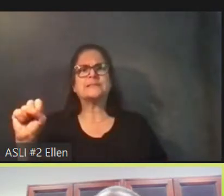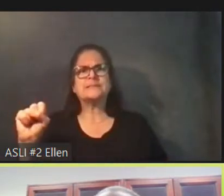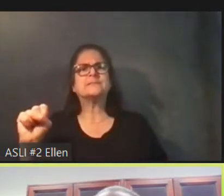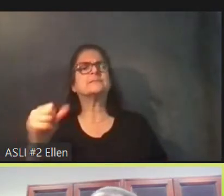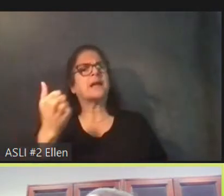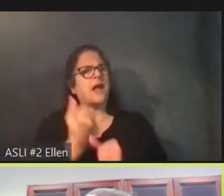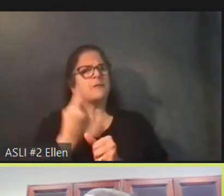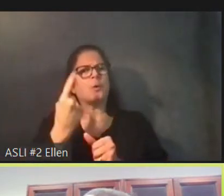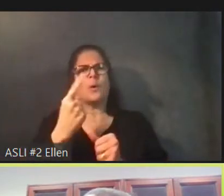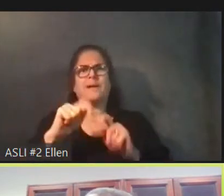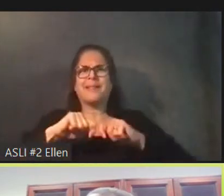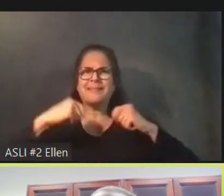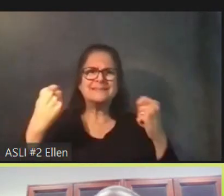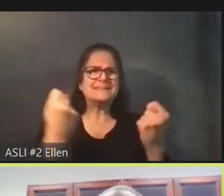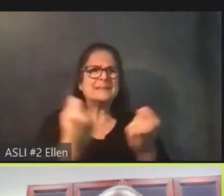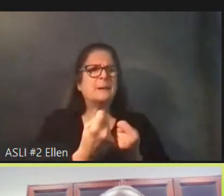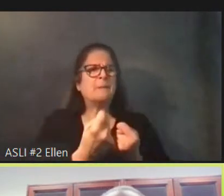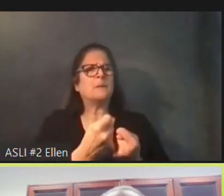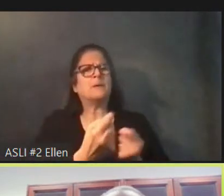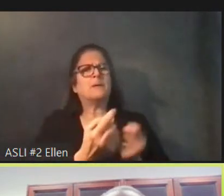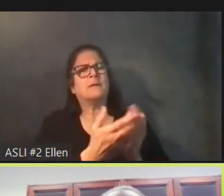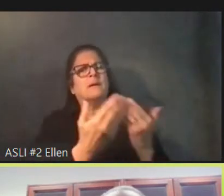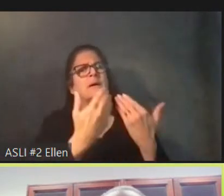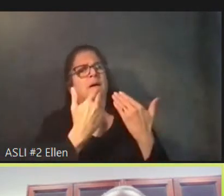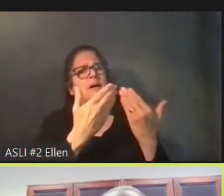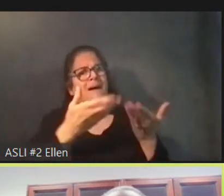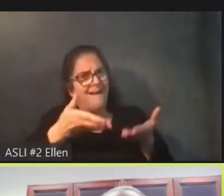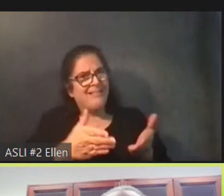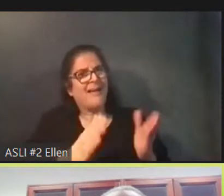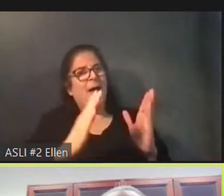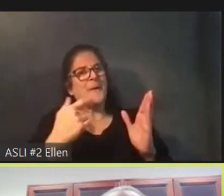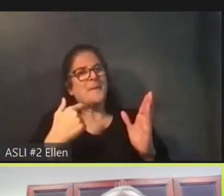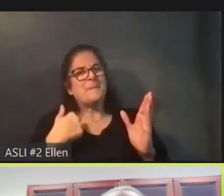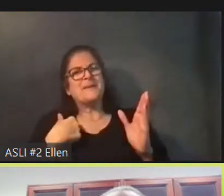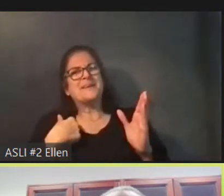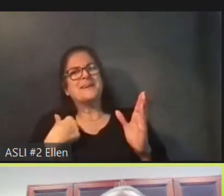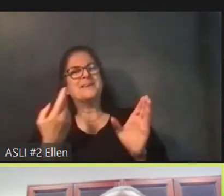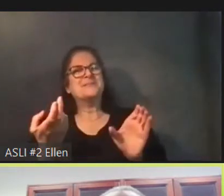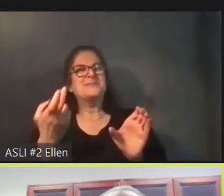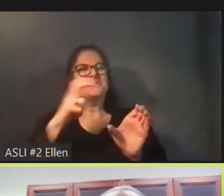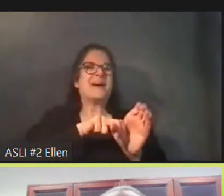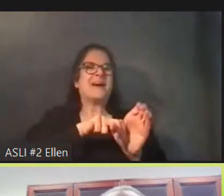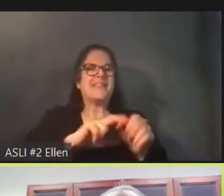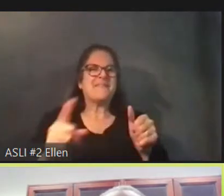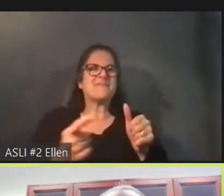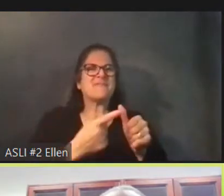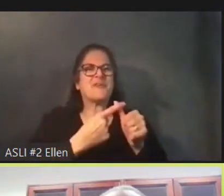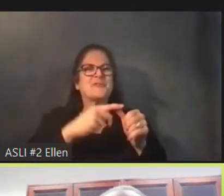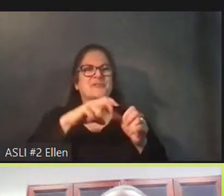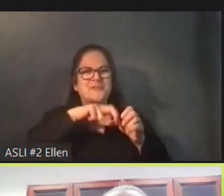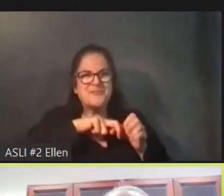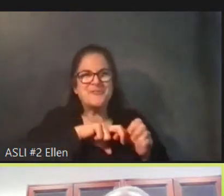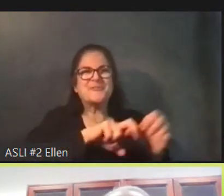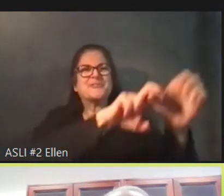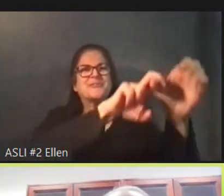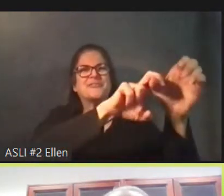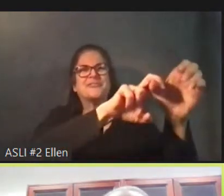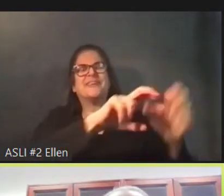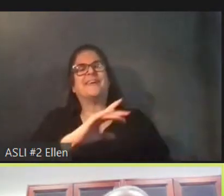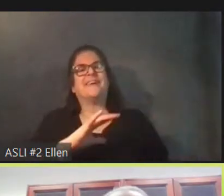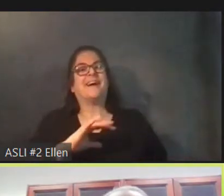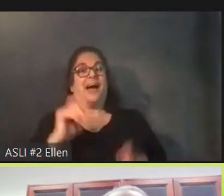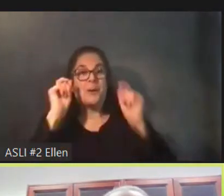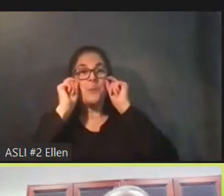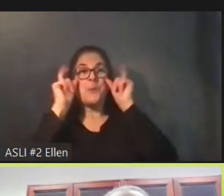and everyone, for allowing me to take that maiden voyage. I had a great opportunity. I had to get up at 4